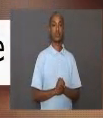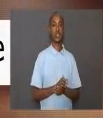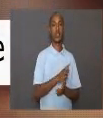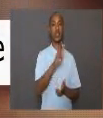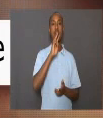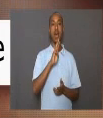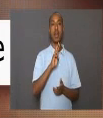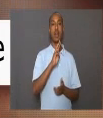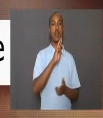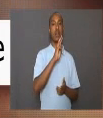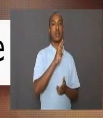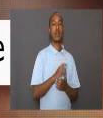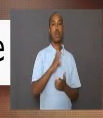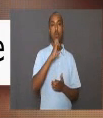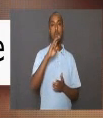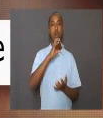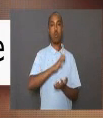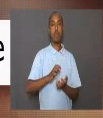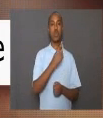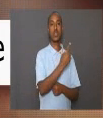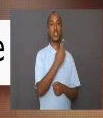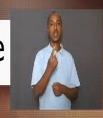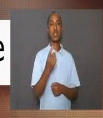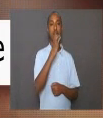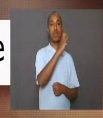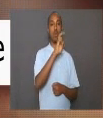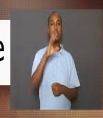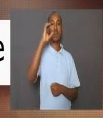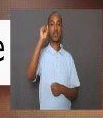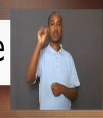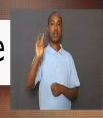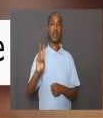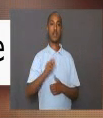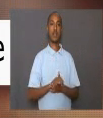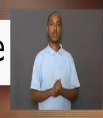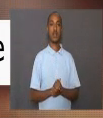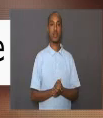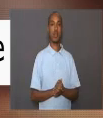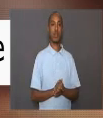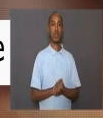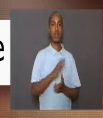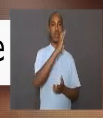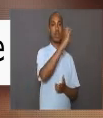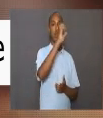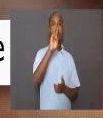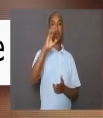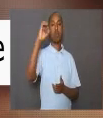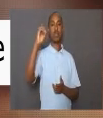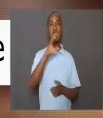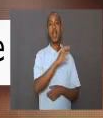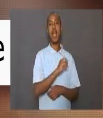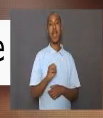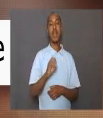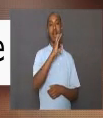There are copper compounds, such as copper sulfide, copper oxide,